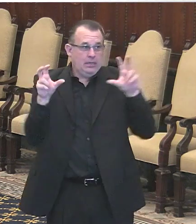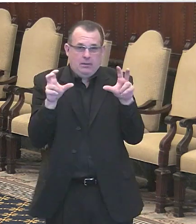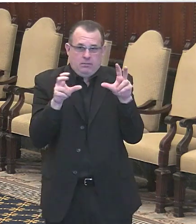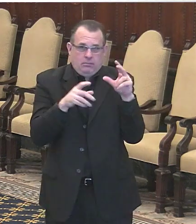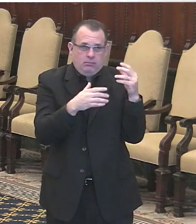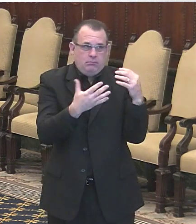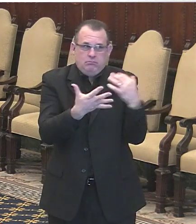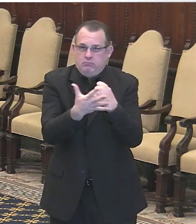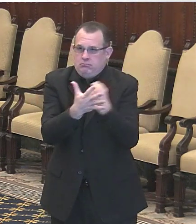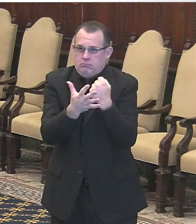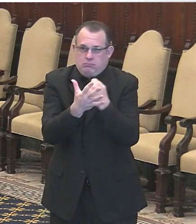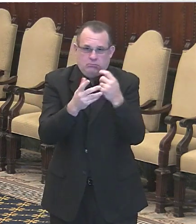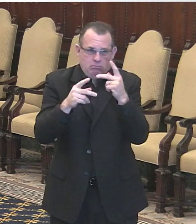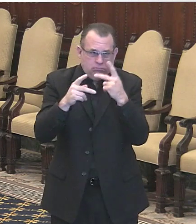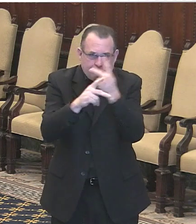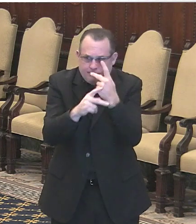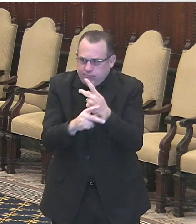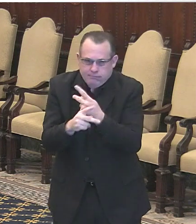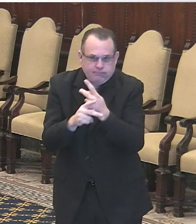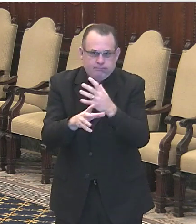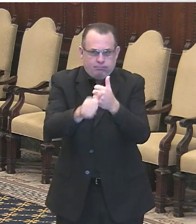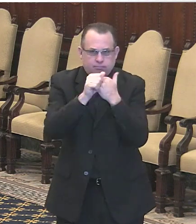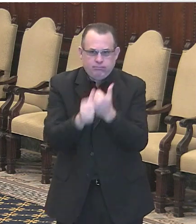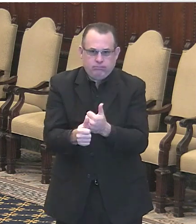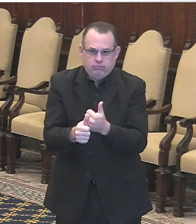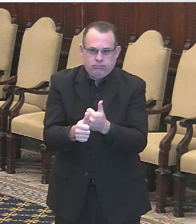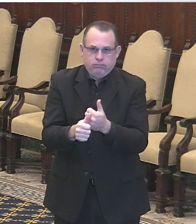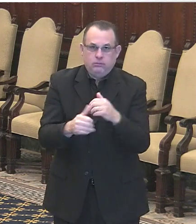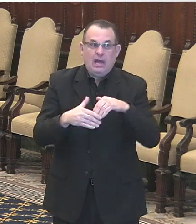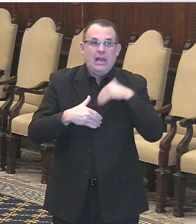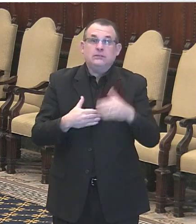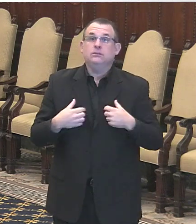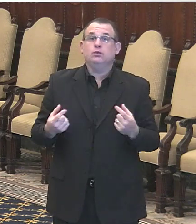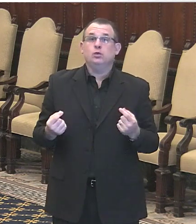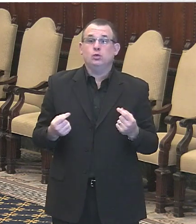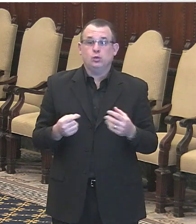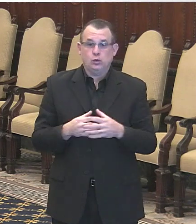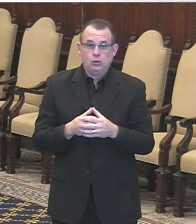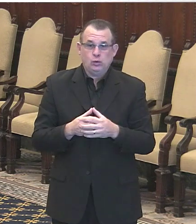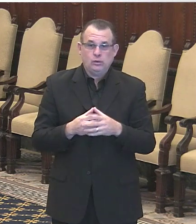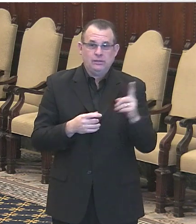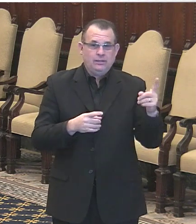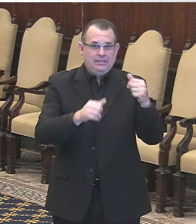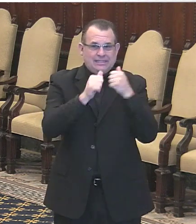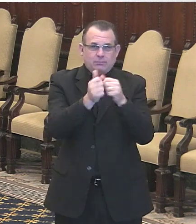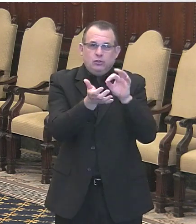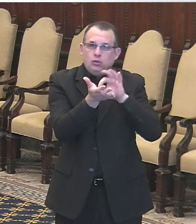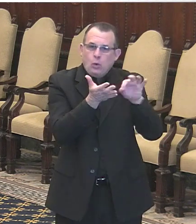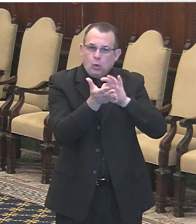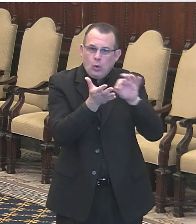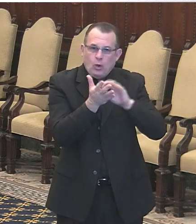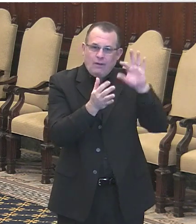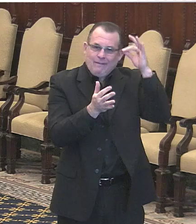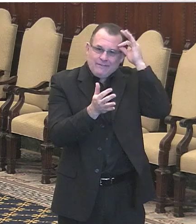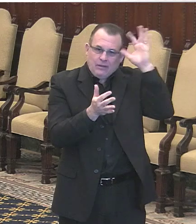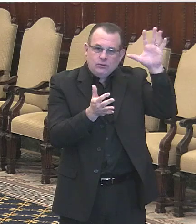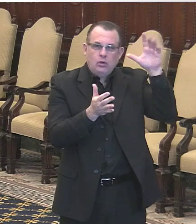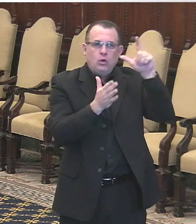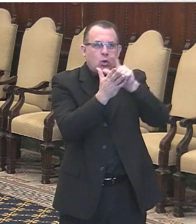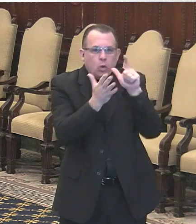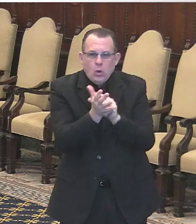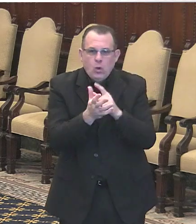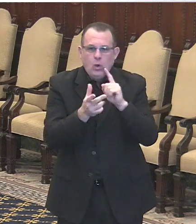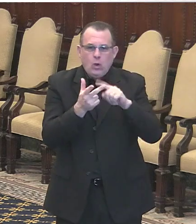crisis. Next steps for the office include continuing to track federal legislation and grant awards and guidance from state and